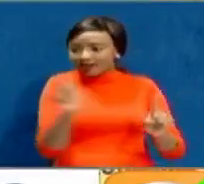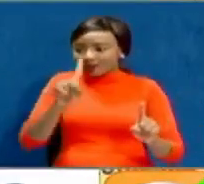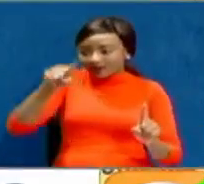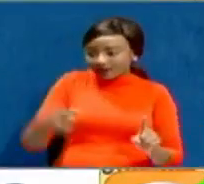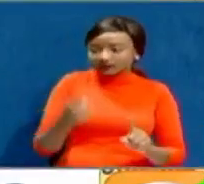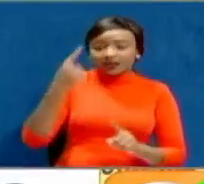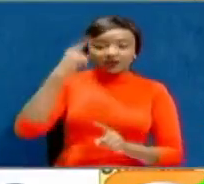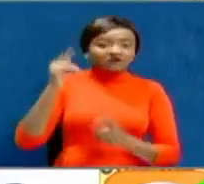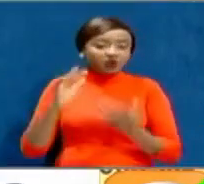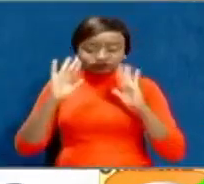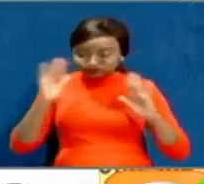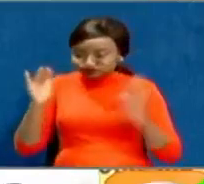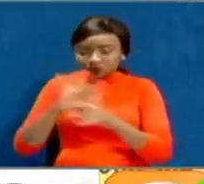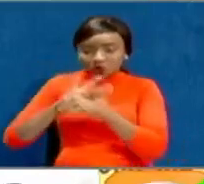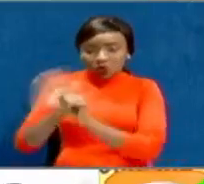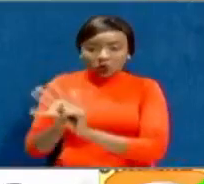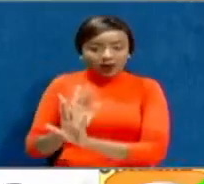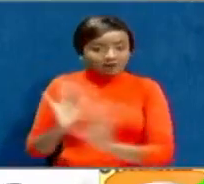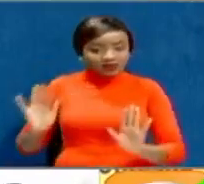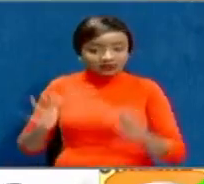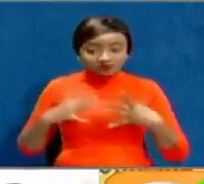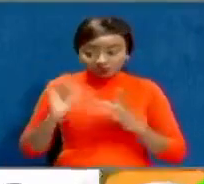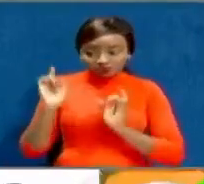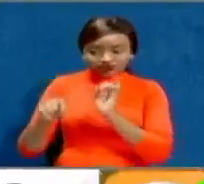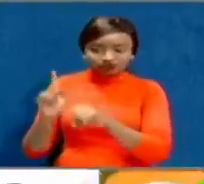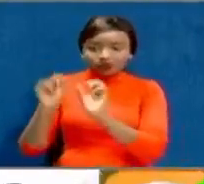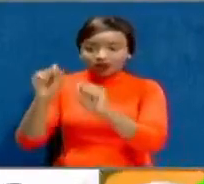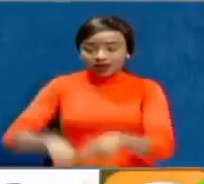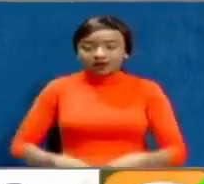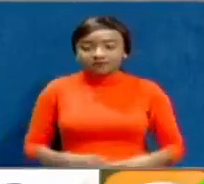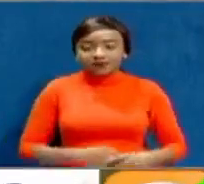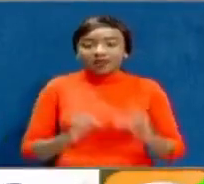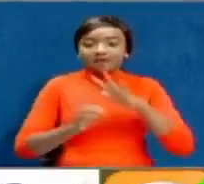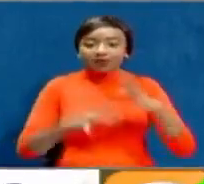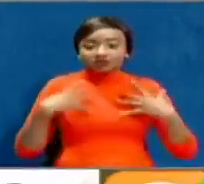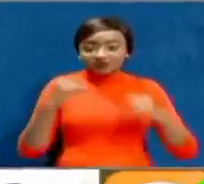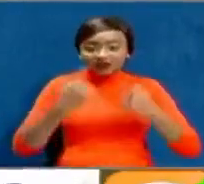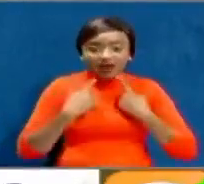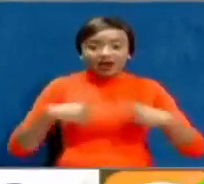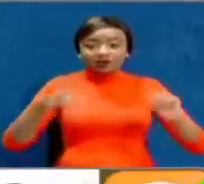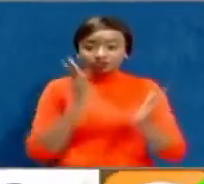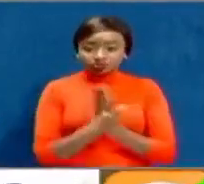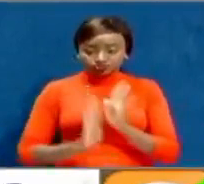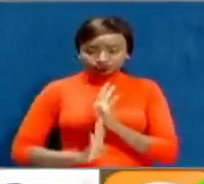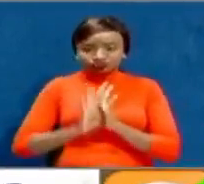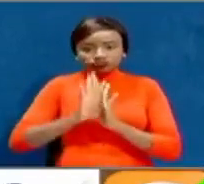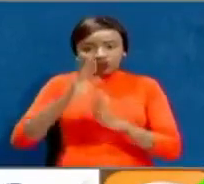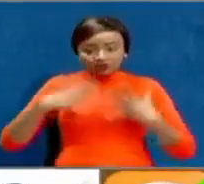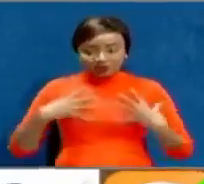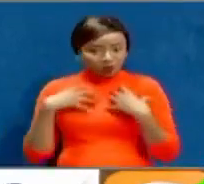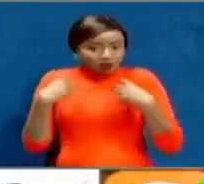really committed to COVID-19. The Ministry of Health announced a daily high in recoveries,